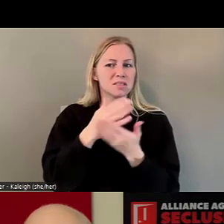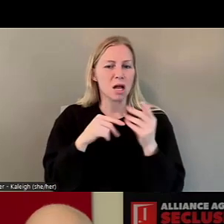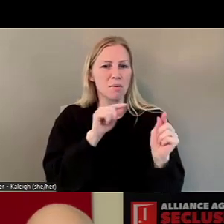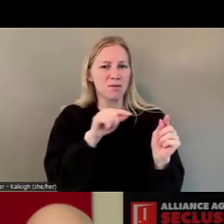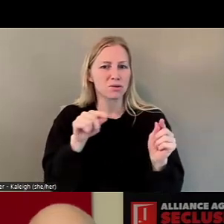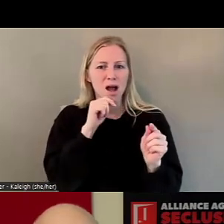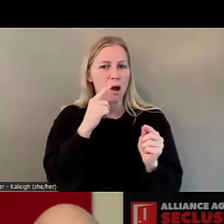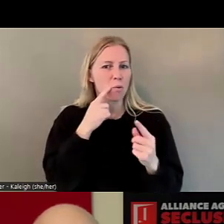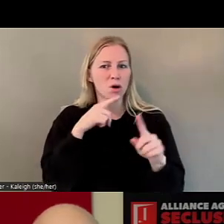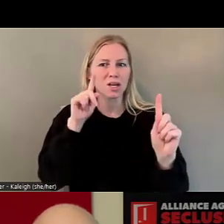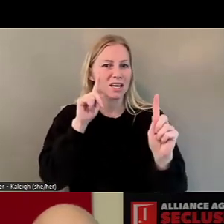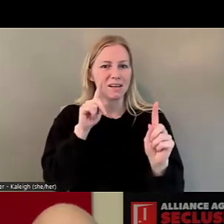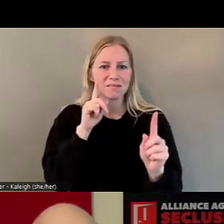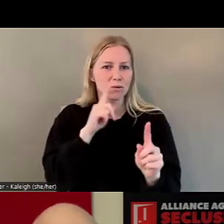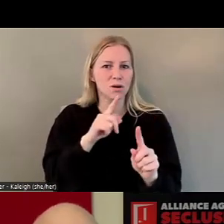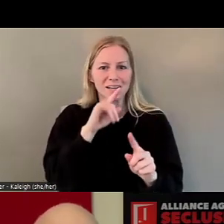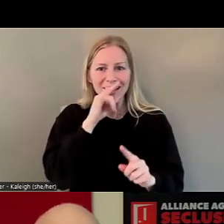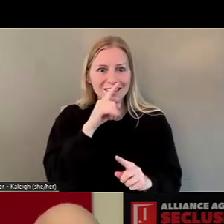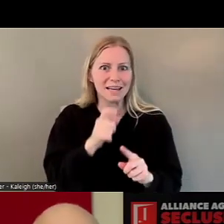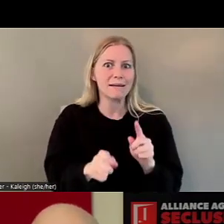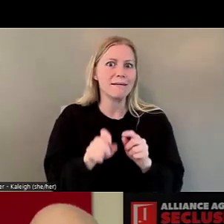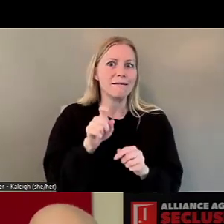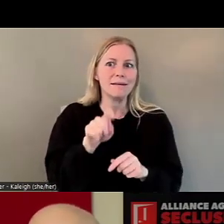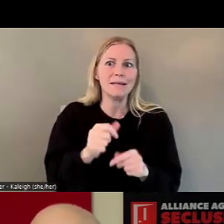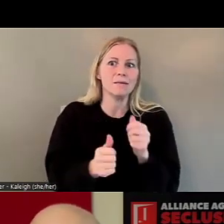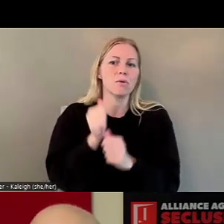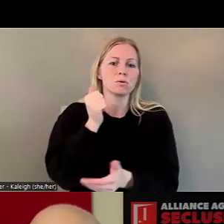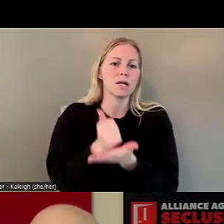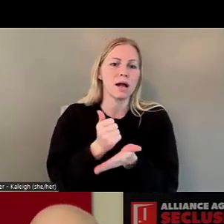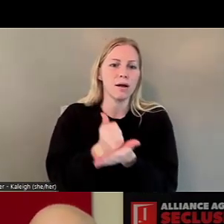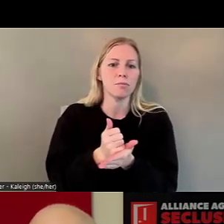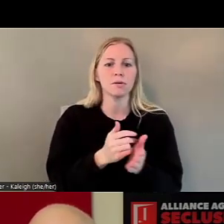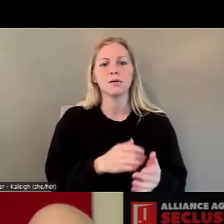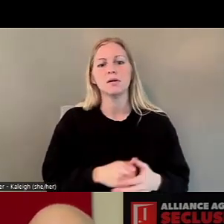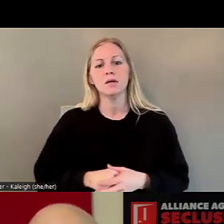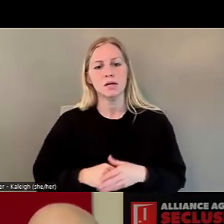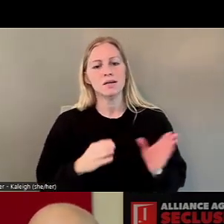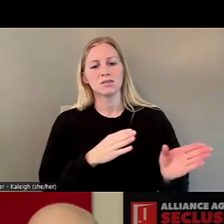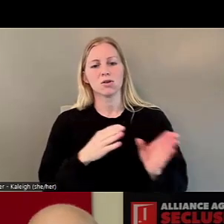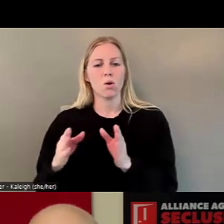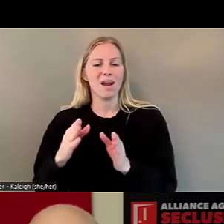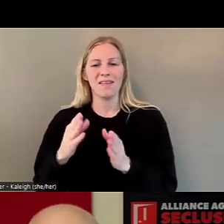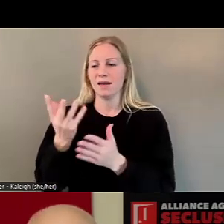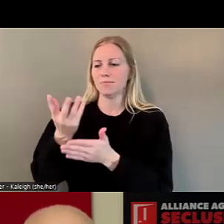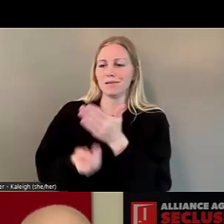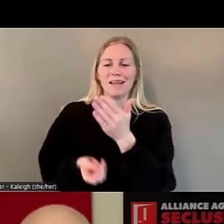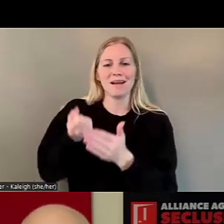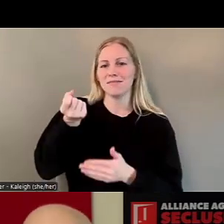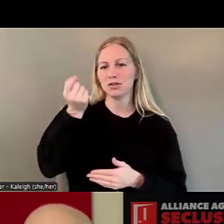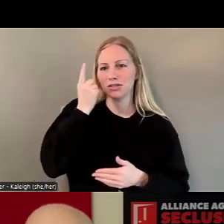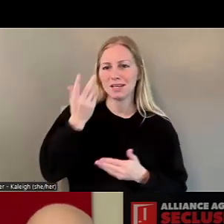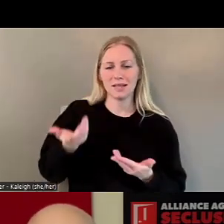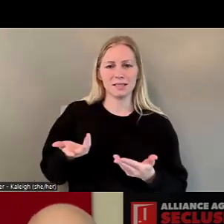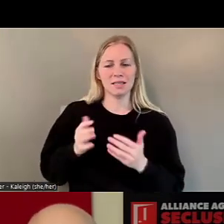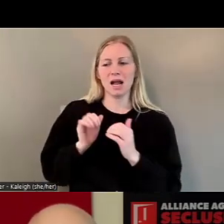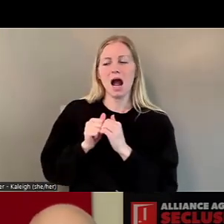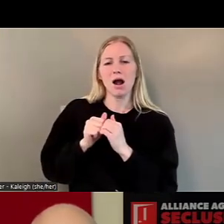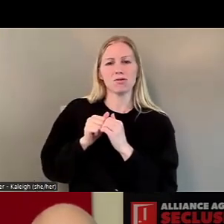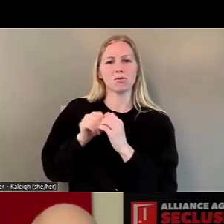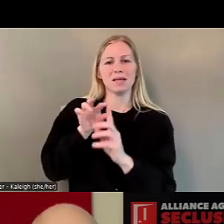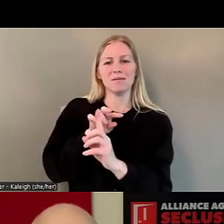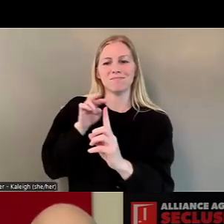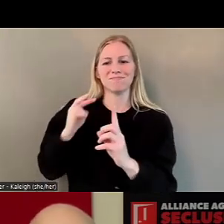highlight a couple of things around understanding. What can we shift in our understanding? How can we look at things differently? How do we look at disability